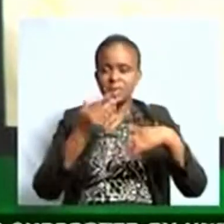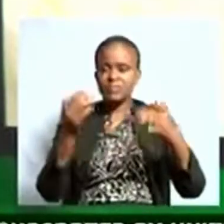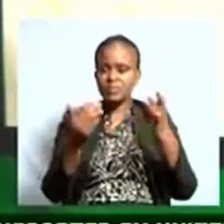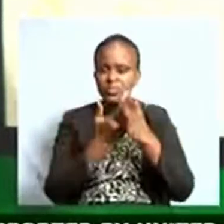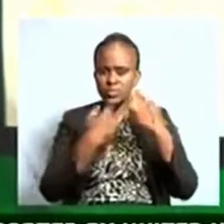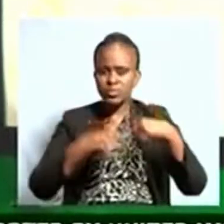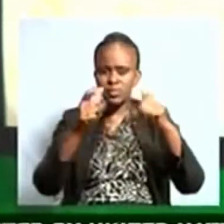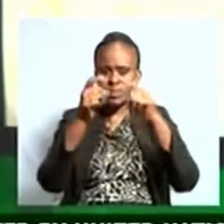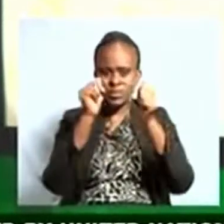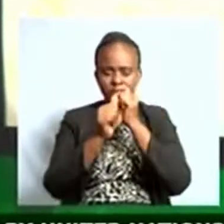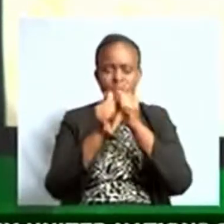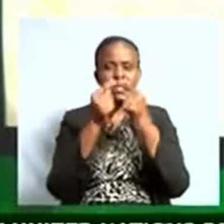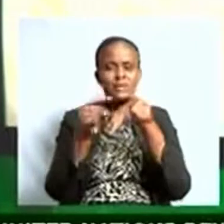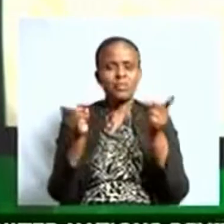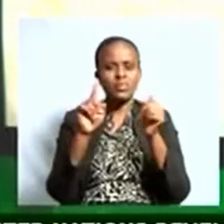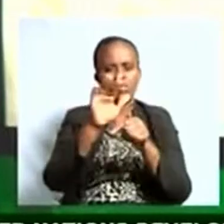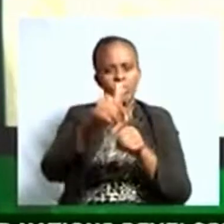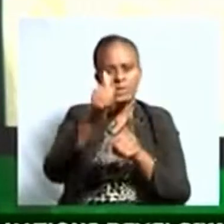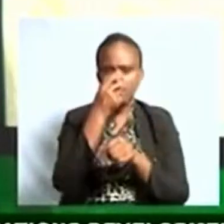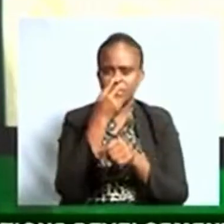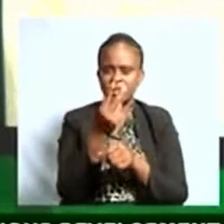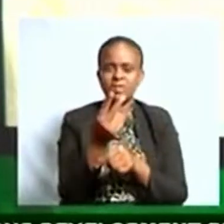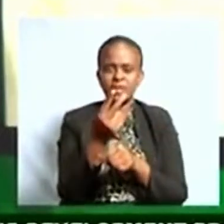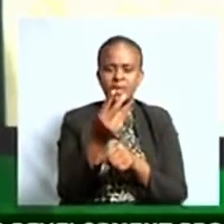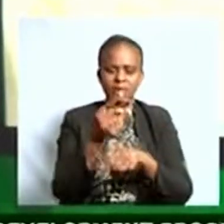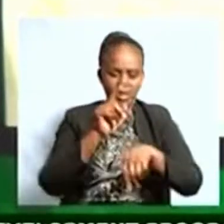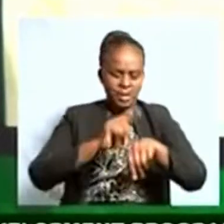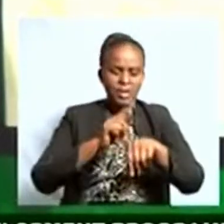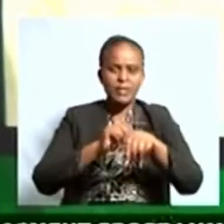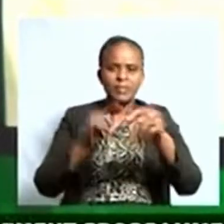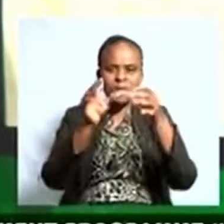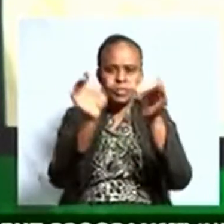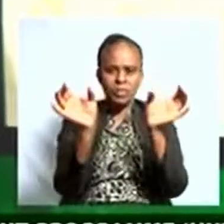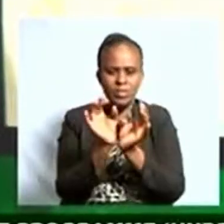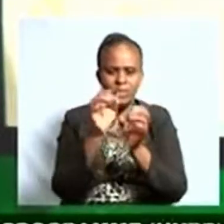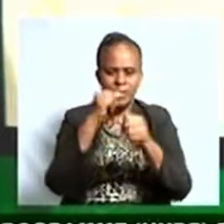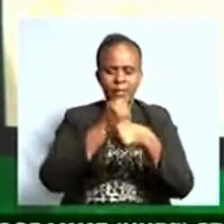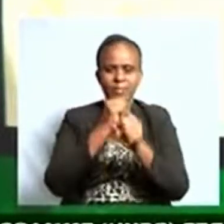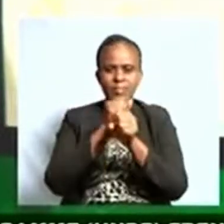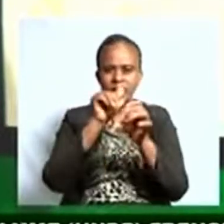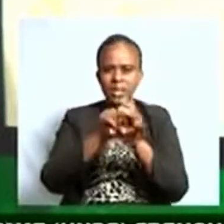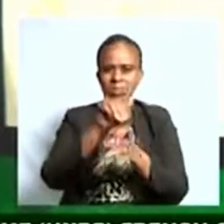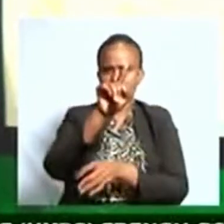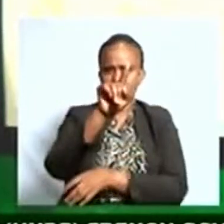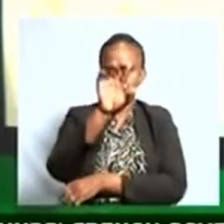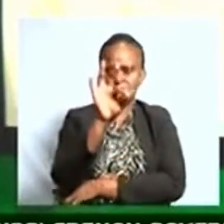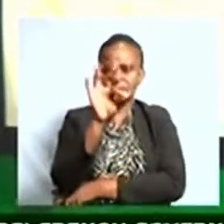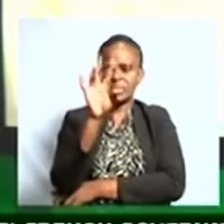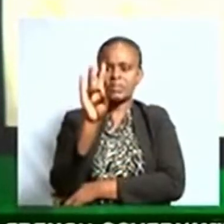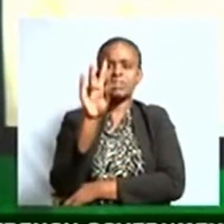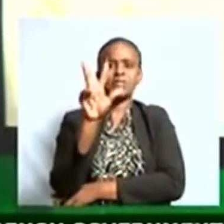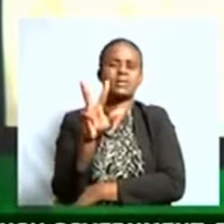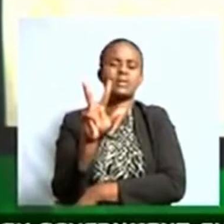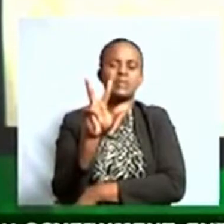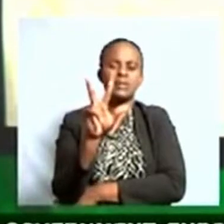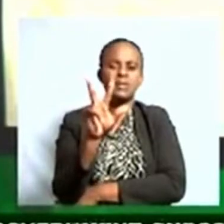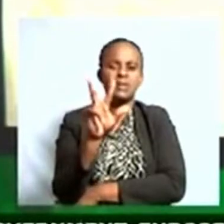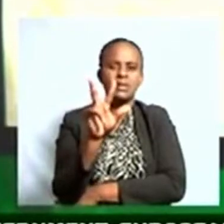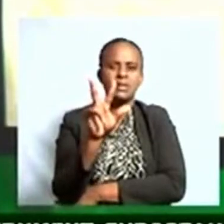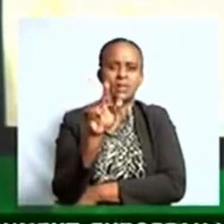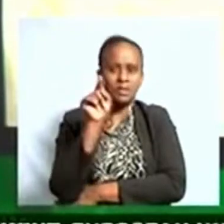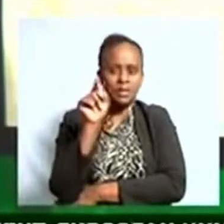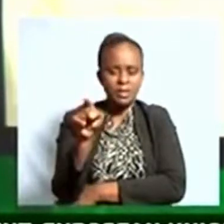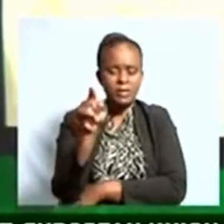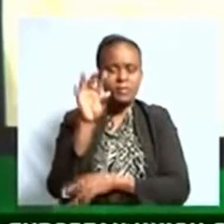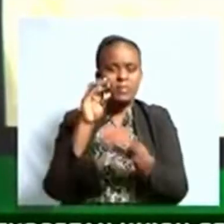board. If you look at the time the constituency was created in 1973, the